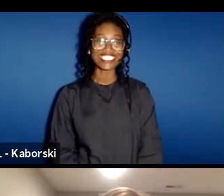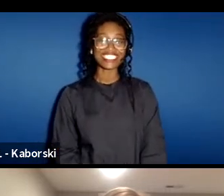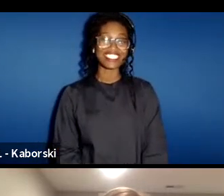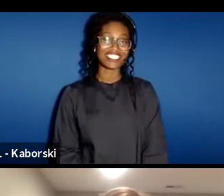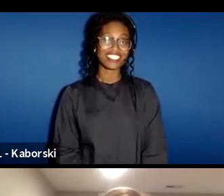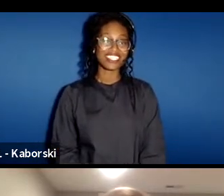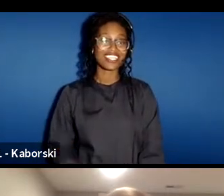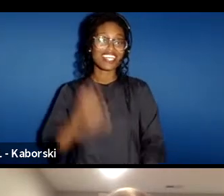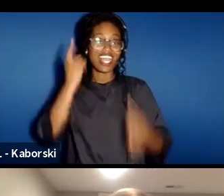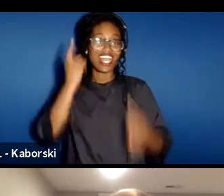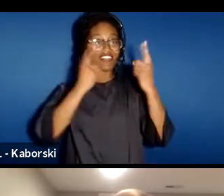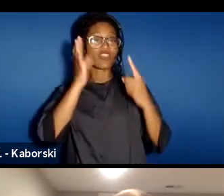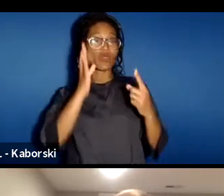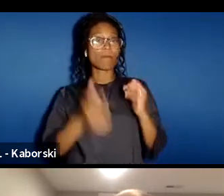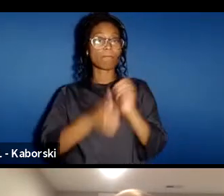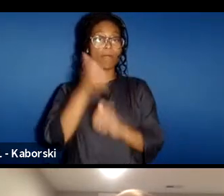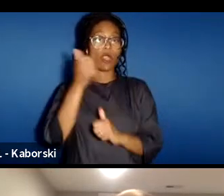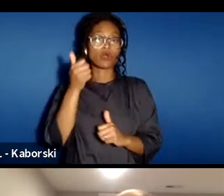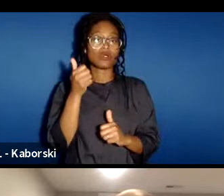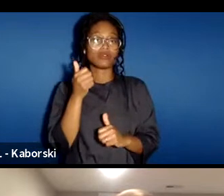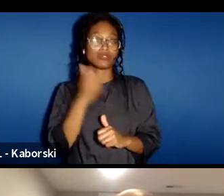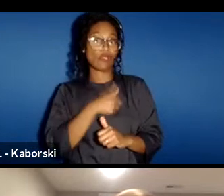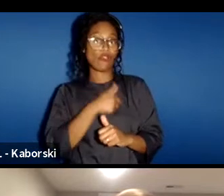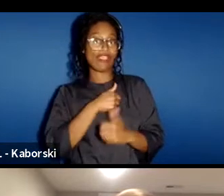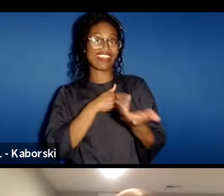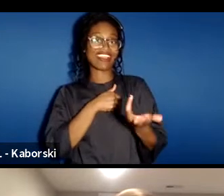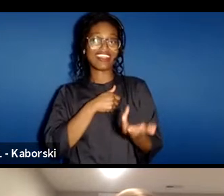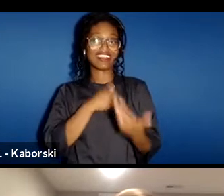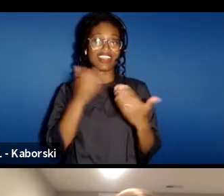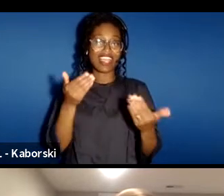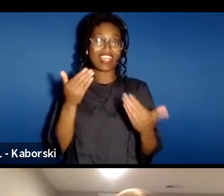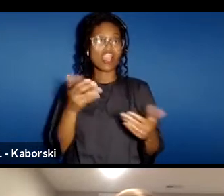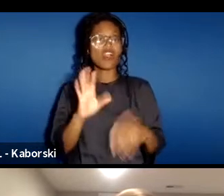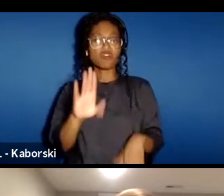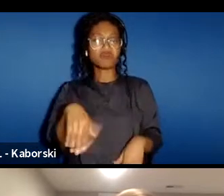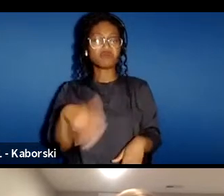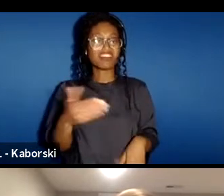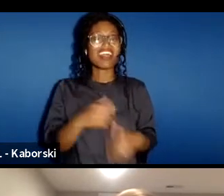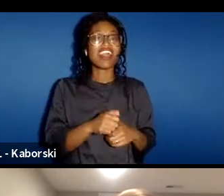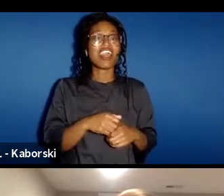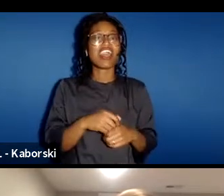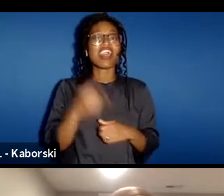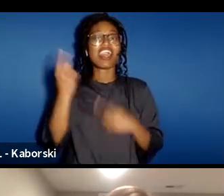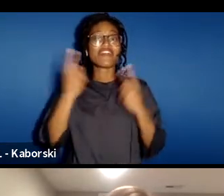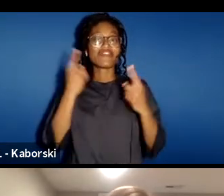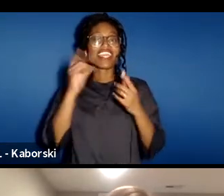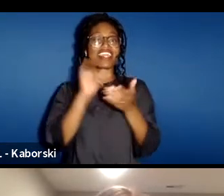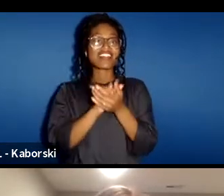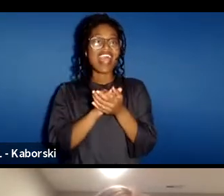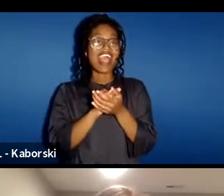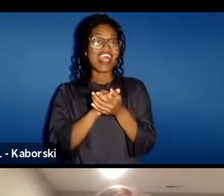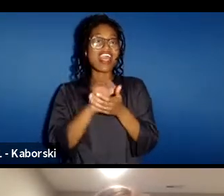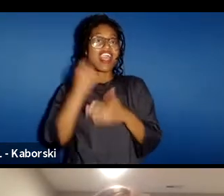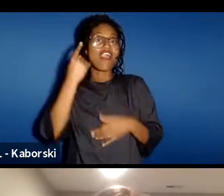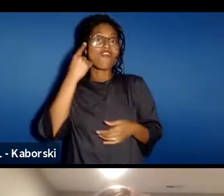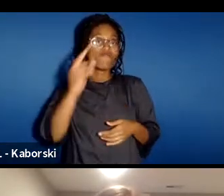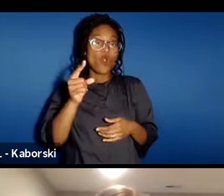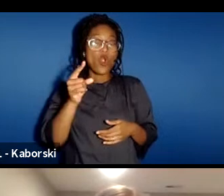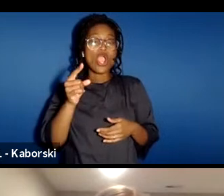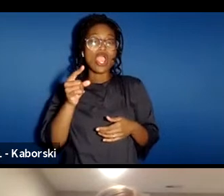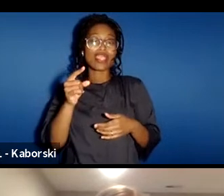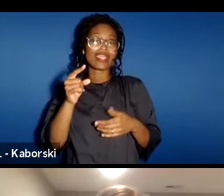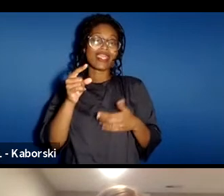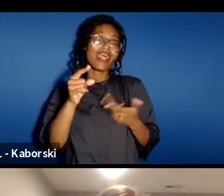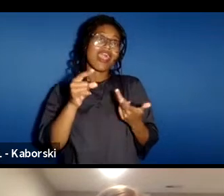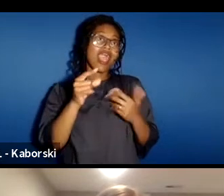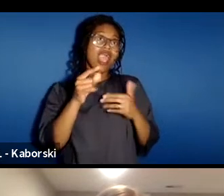I think it's going to be mostly in. Oh, no, Zach, go ahead, my bad, bro. No, I think for a brand to save face, it's